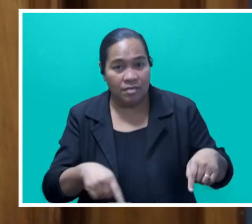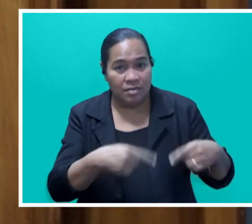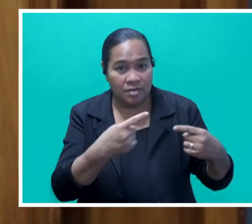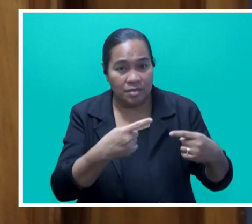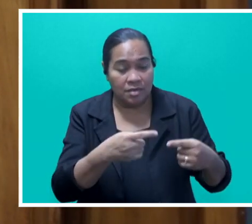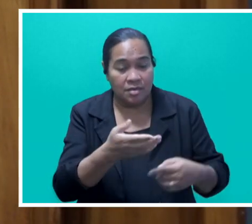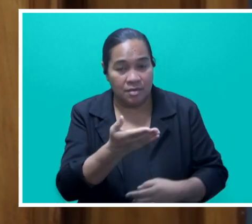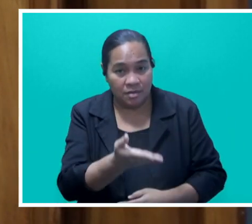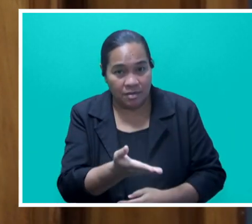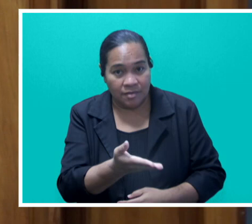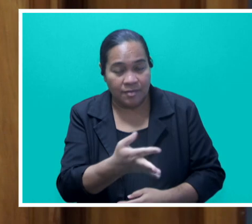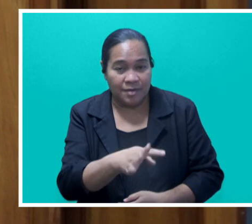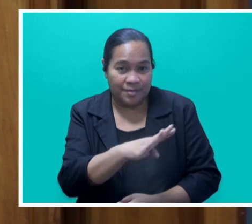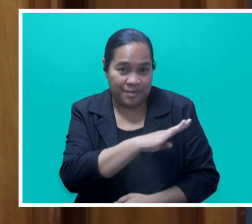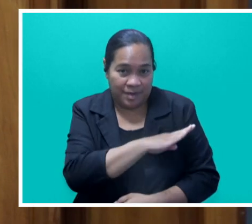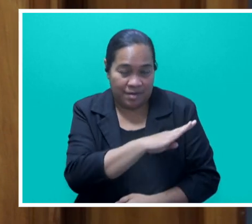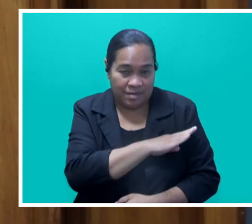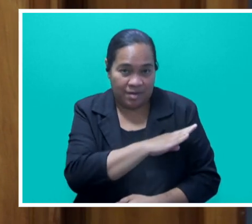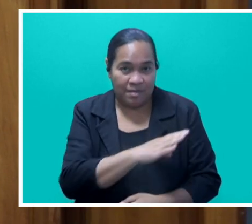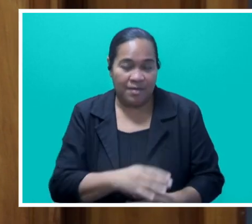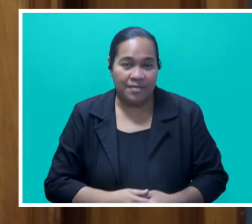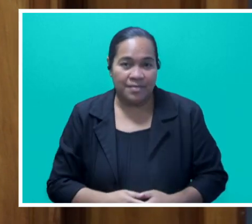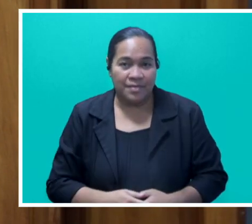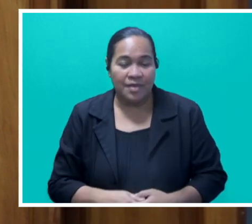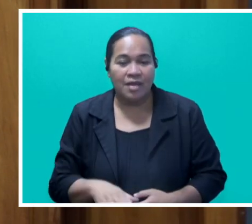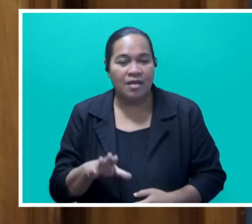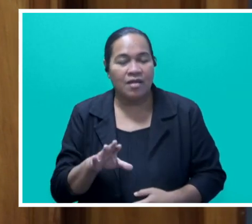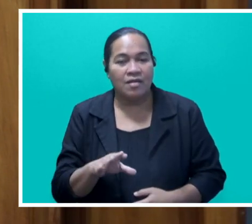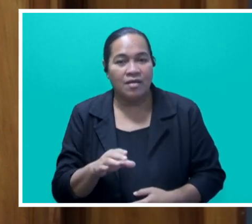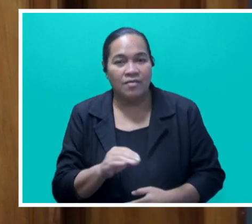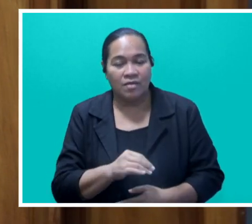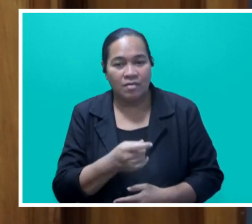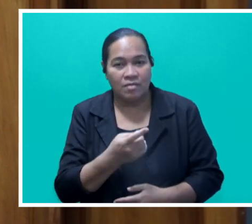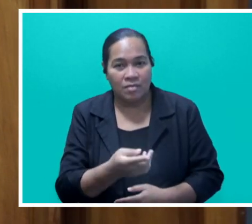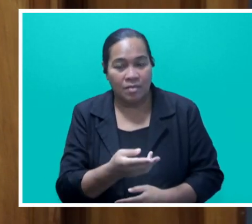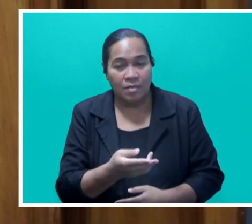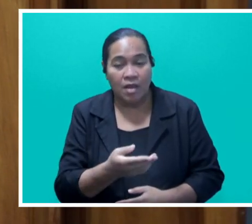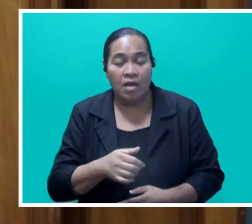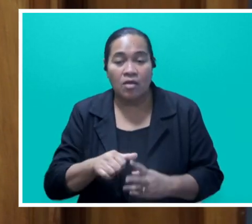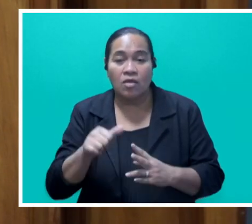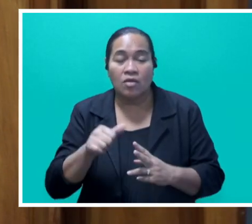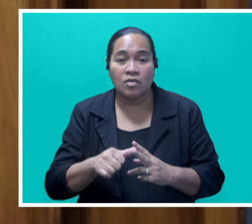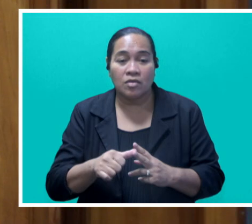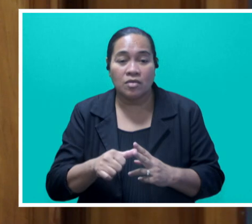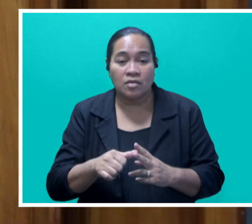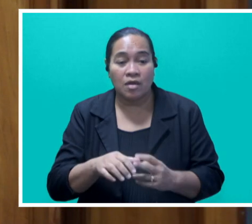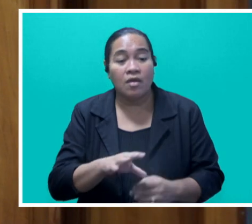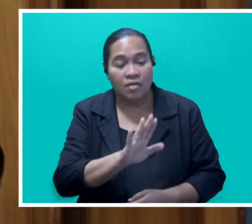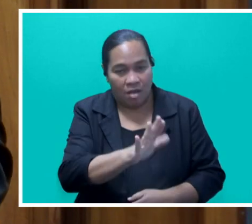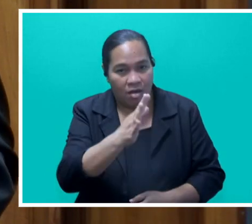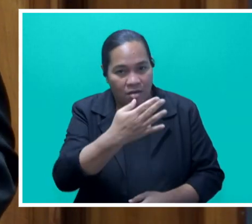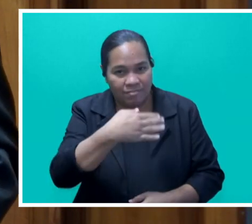Ratu Chose Mberenge Mbani Marama may natena saka may wasa kana ngon turanga na